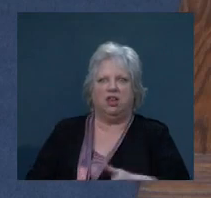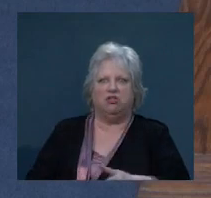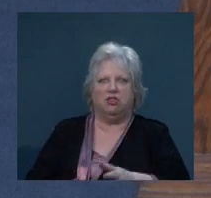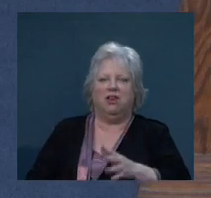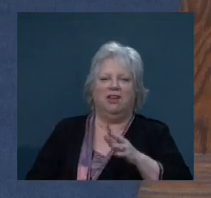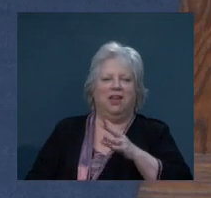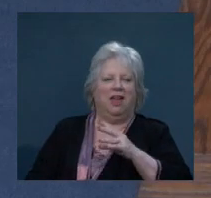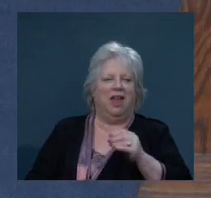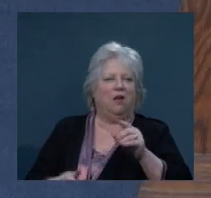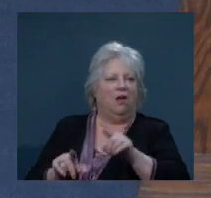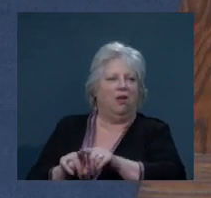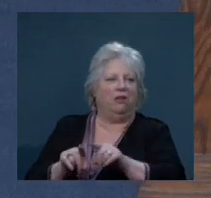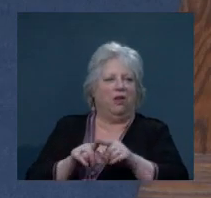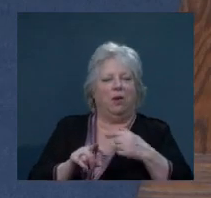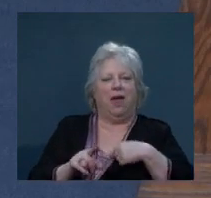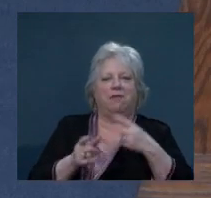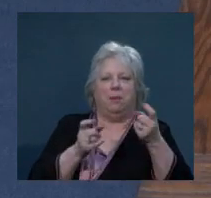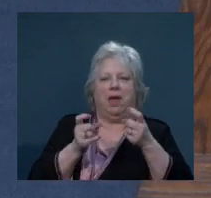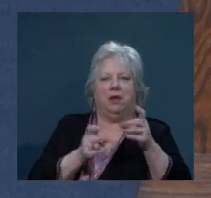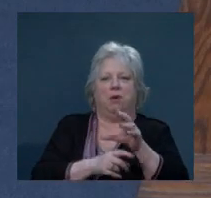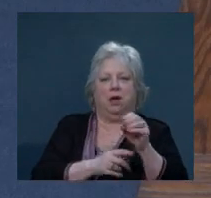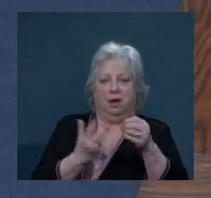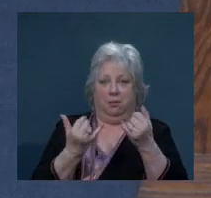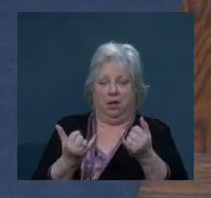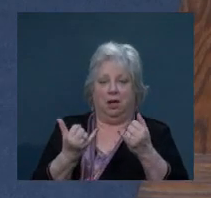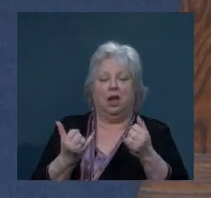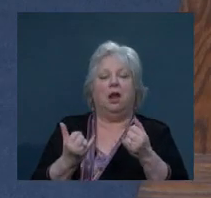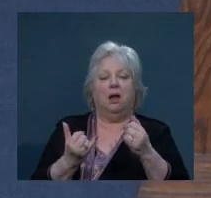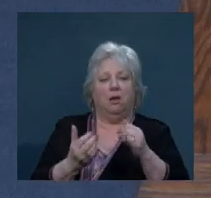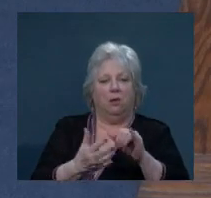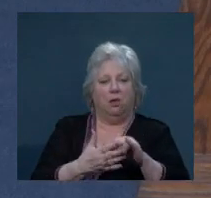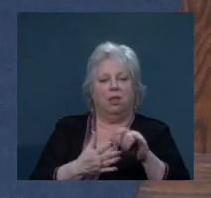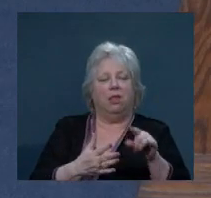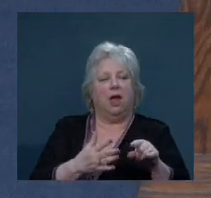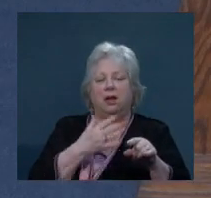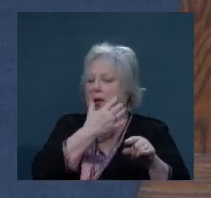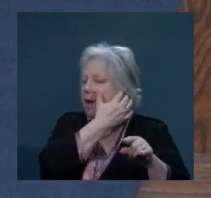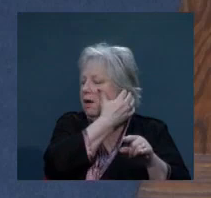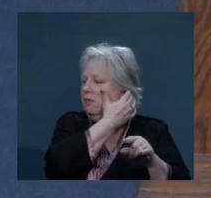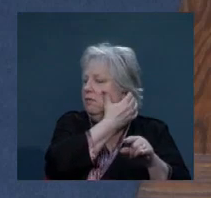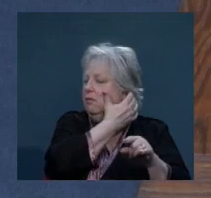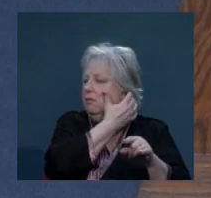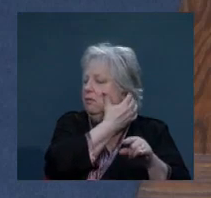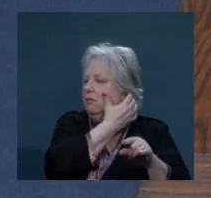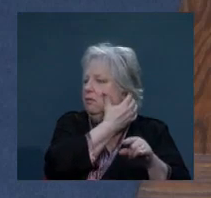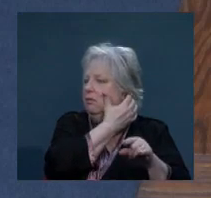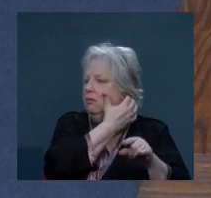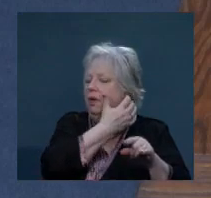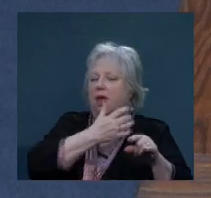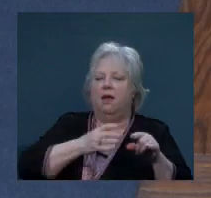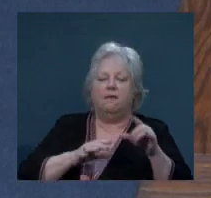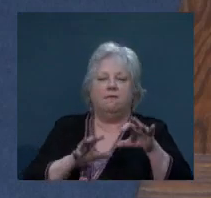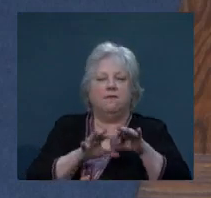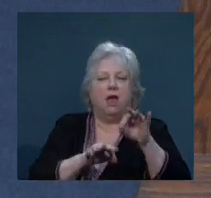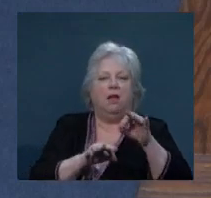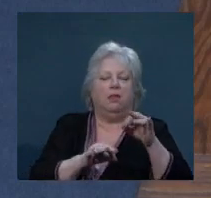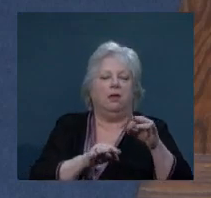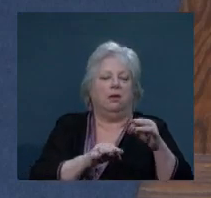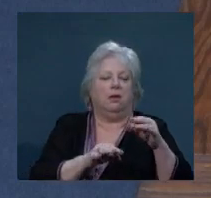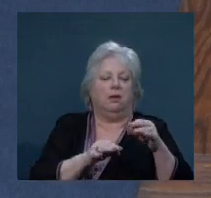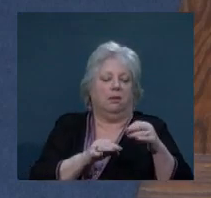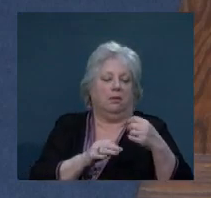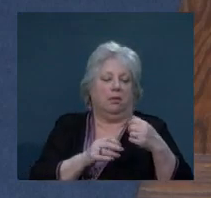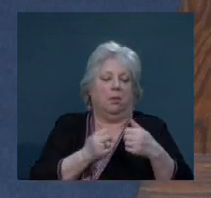a management company now who have placed the last 13 tenants in my